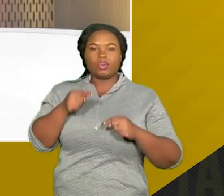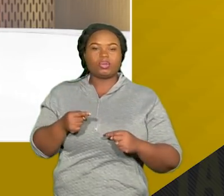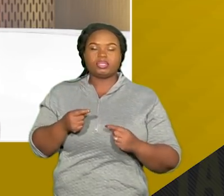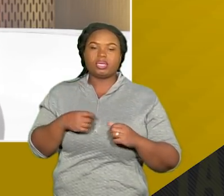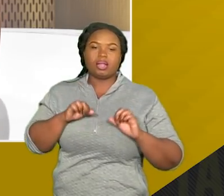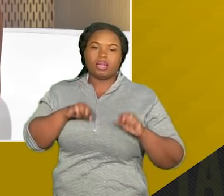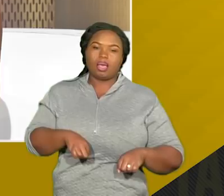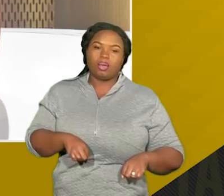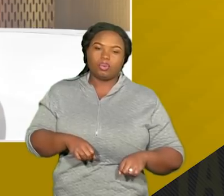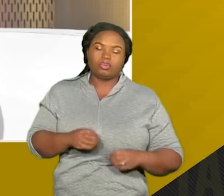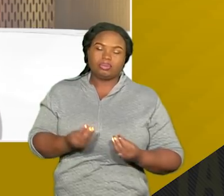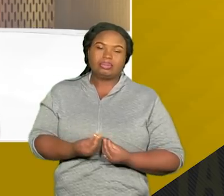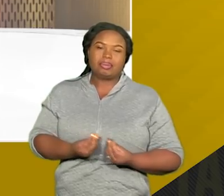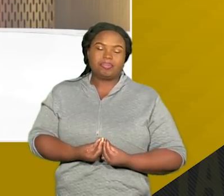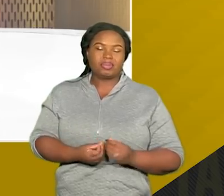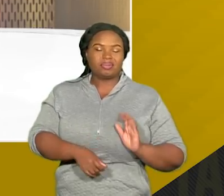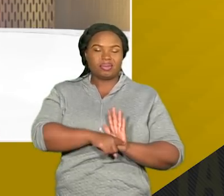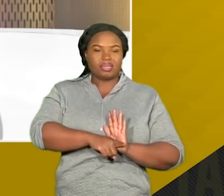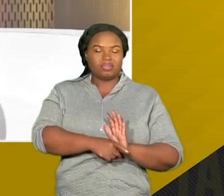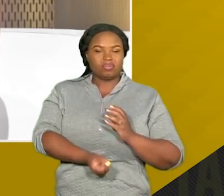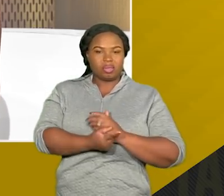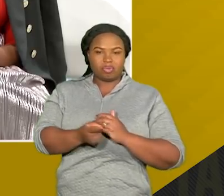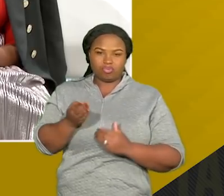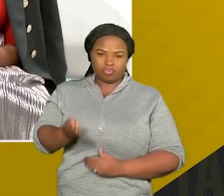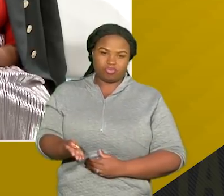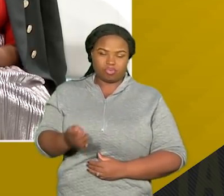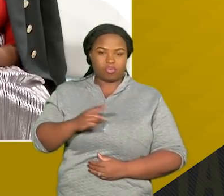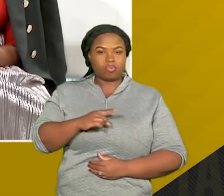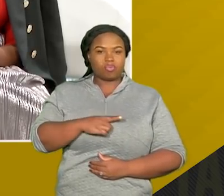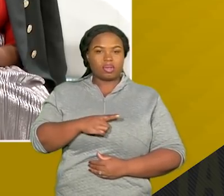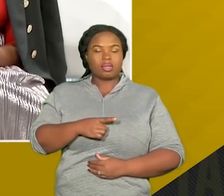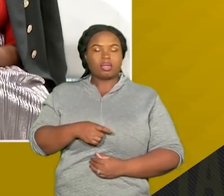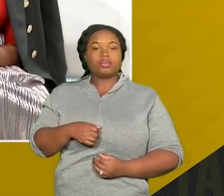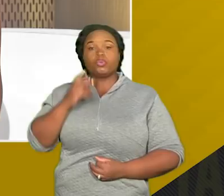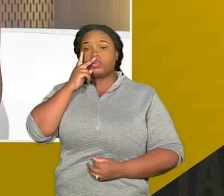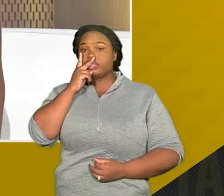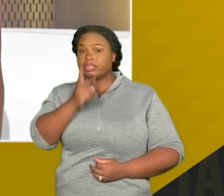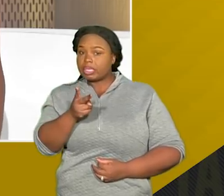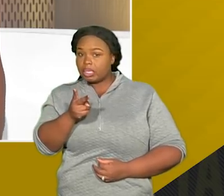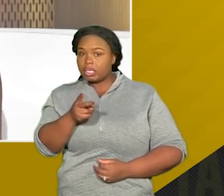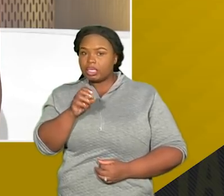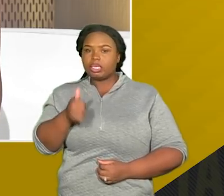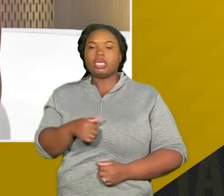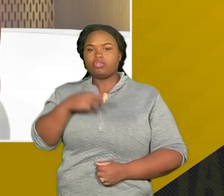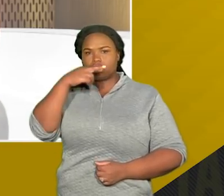as much as God will never let anything negative happen to you. They'll bring you to a place for you to witness it and see it for